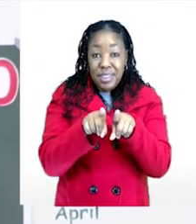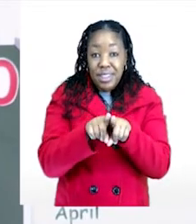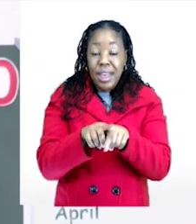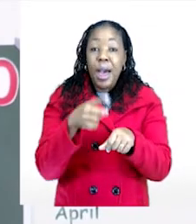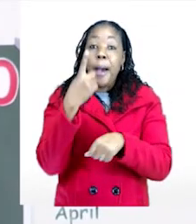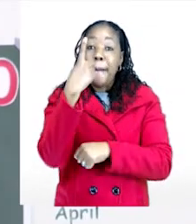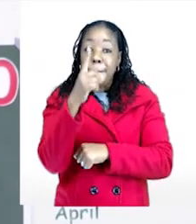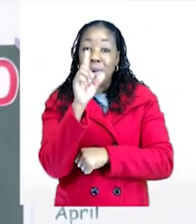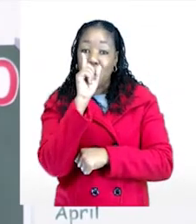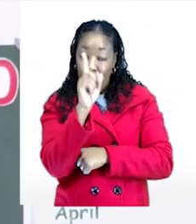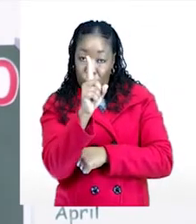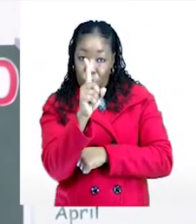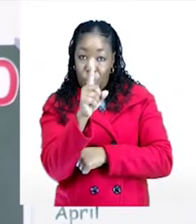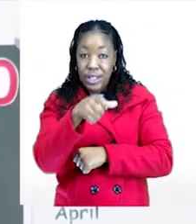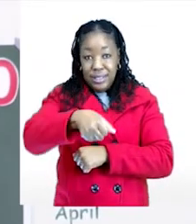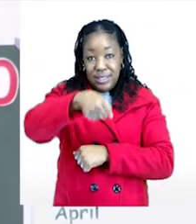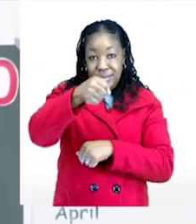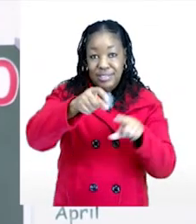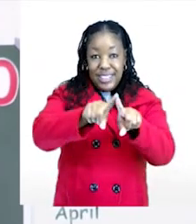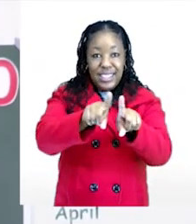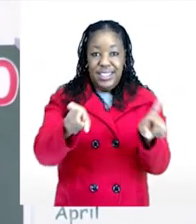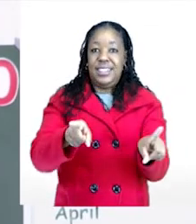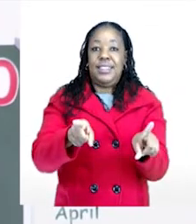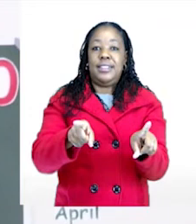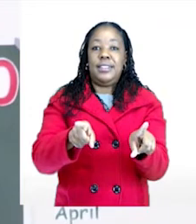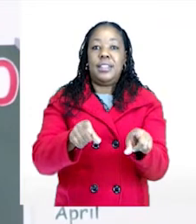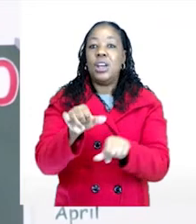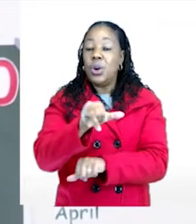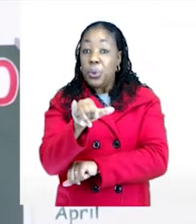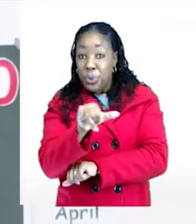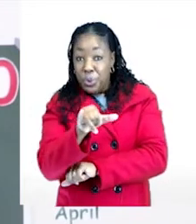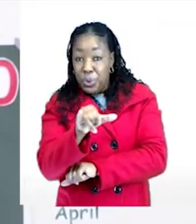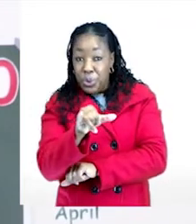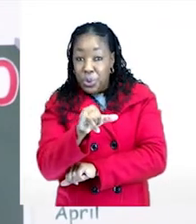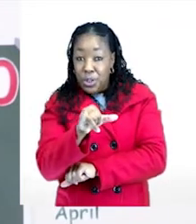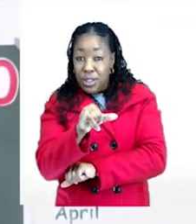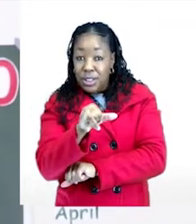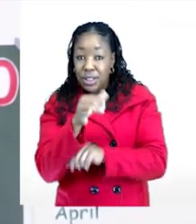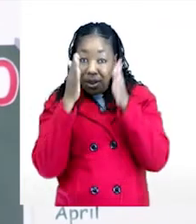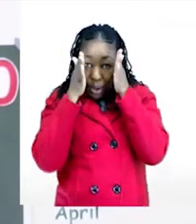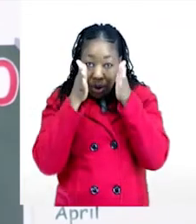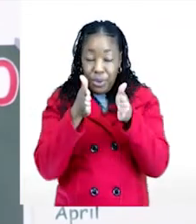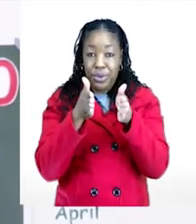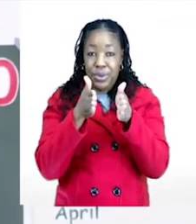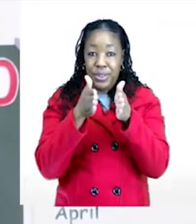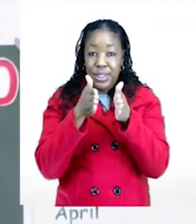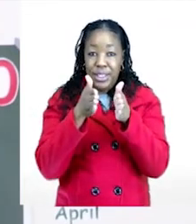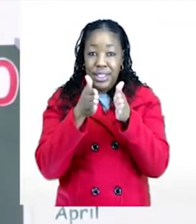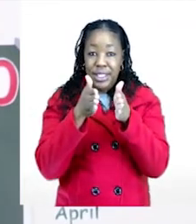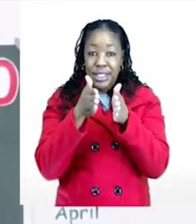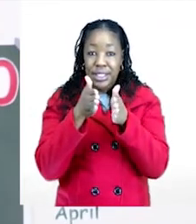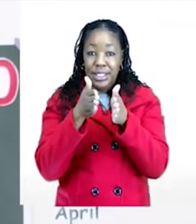is different. Now let's look at the buckets closely. The color of